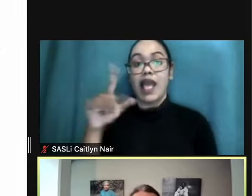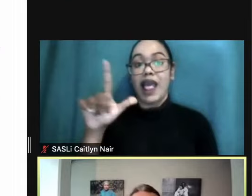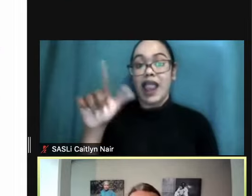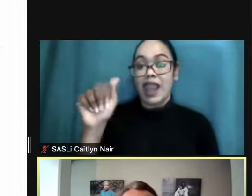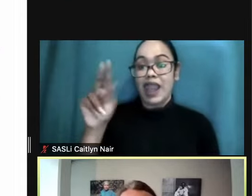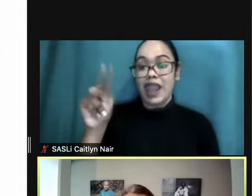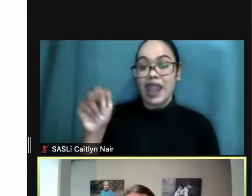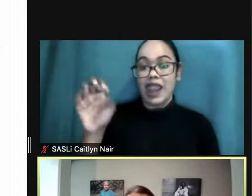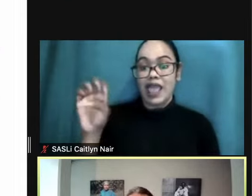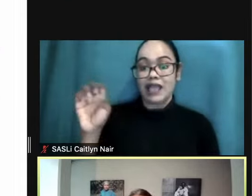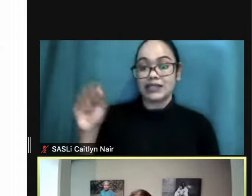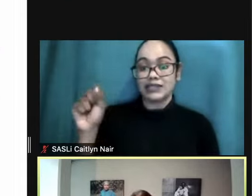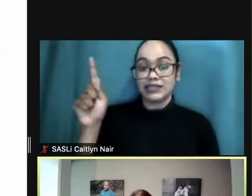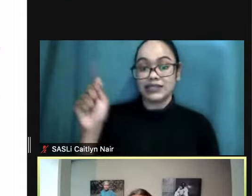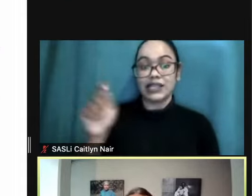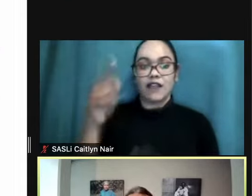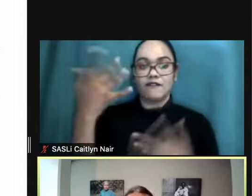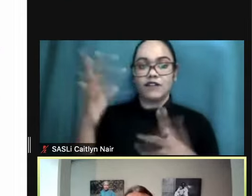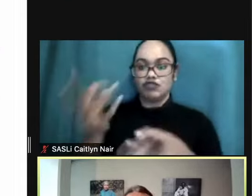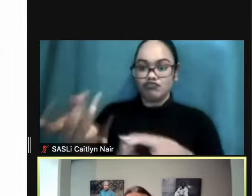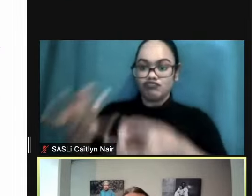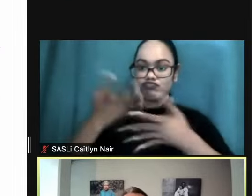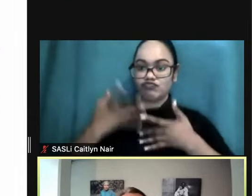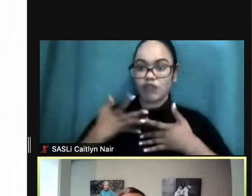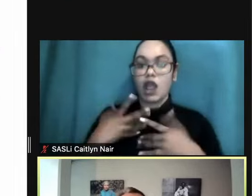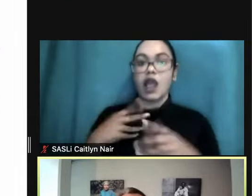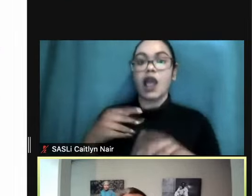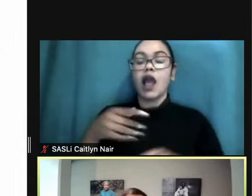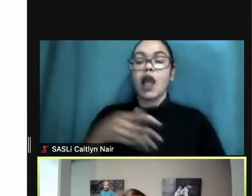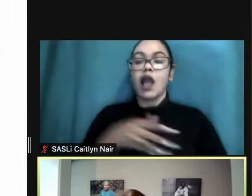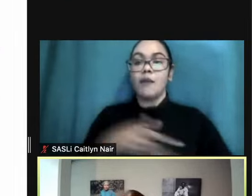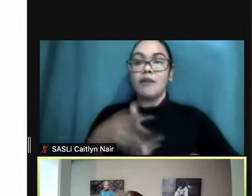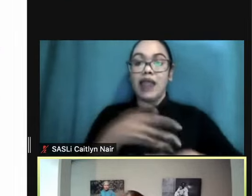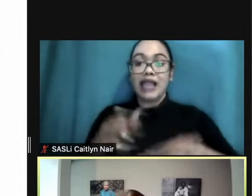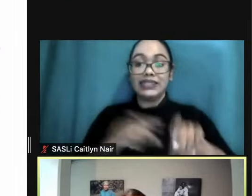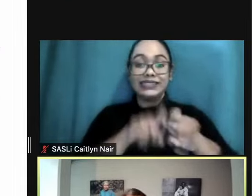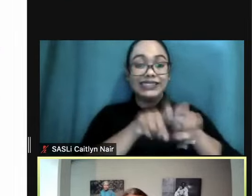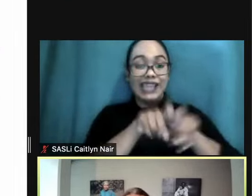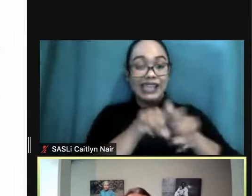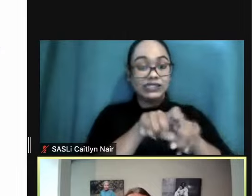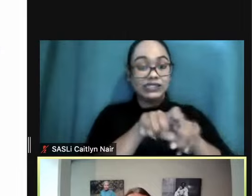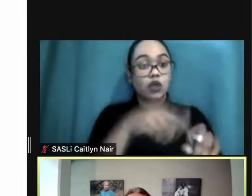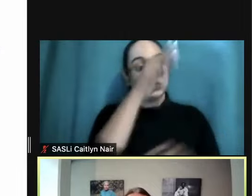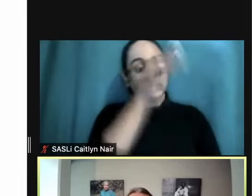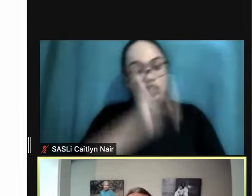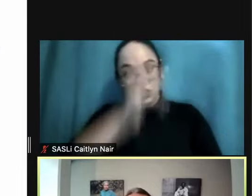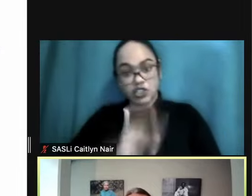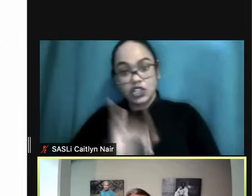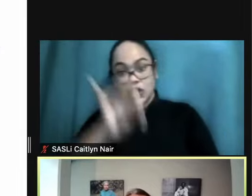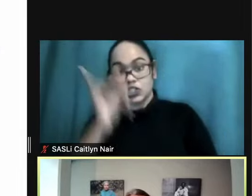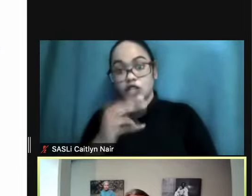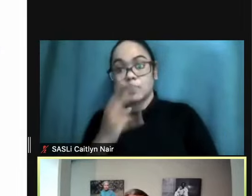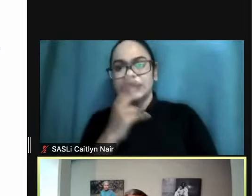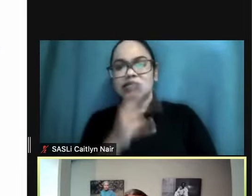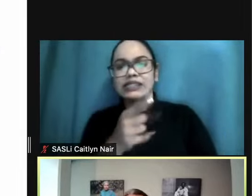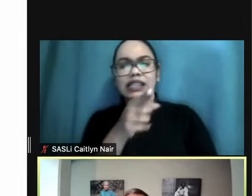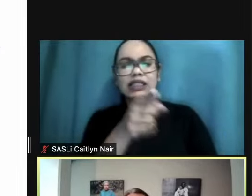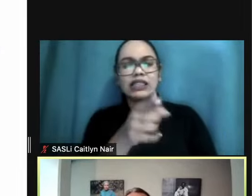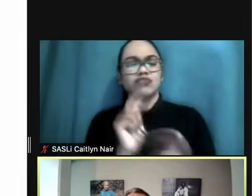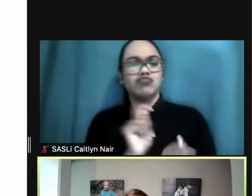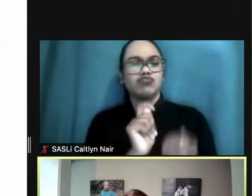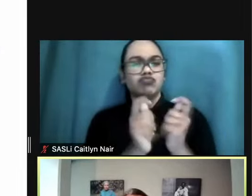to 100 genomes, also here at CRISP, what we see is this very unusual constellation of mutations.